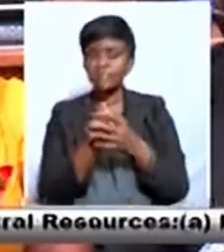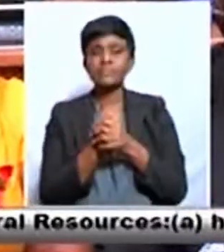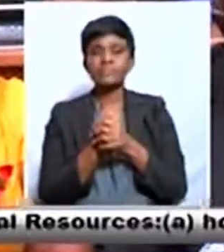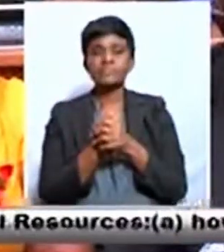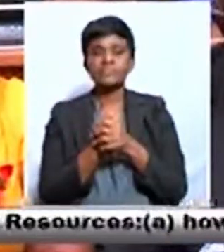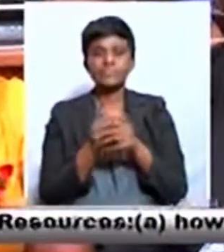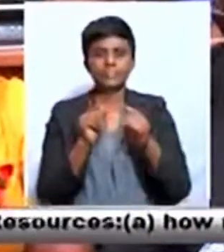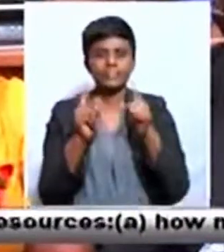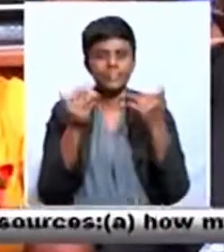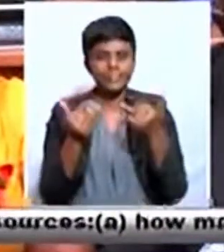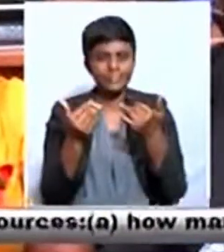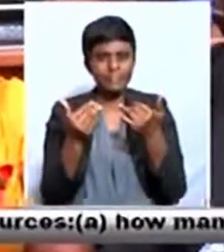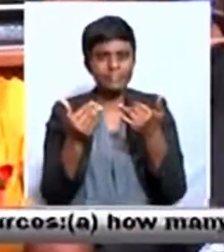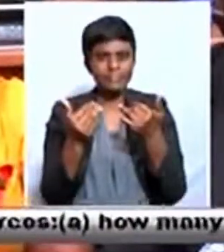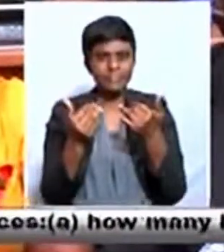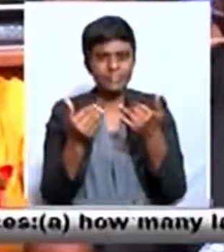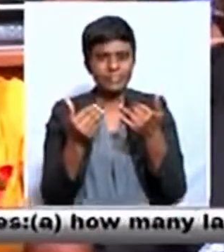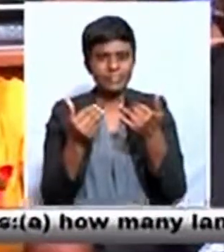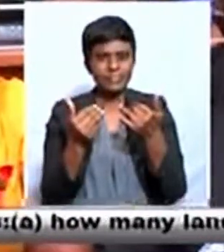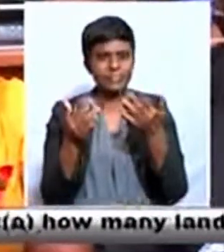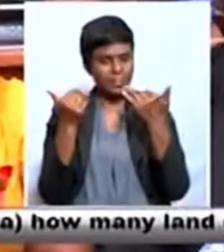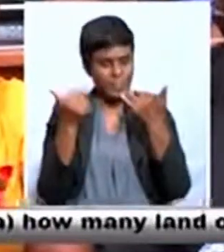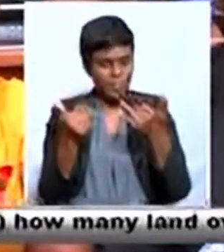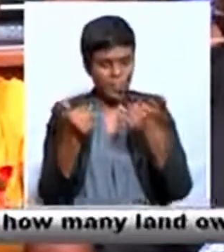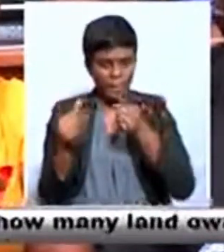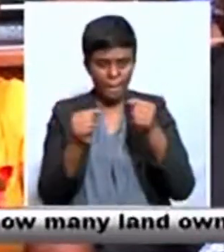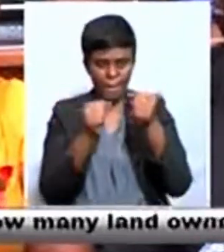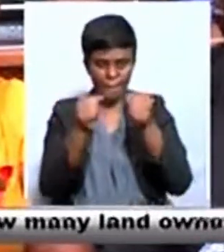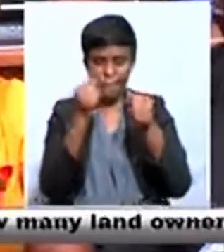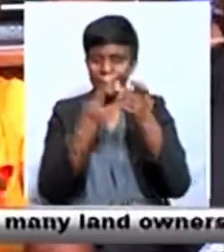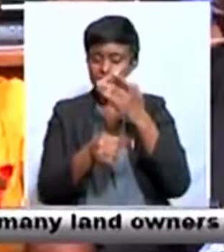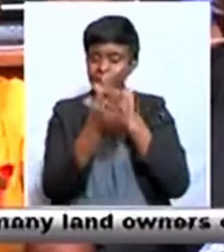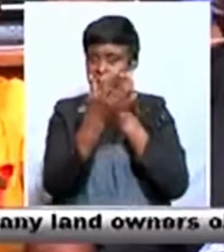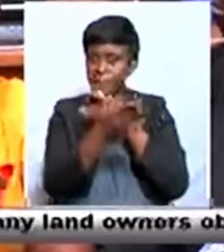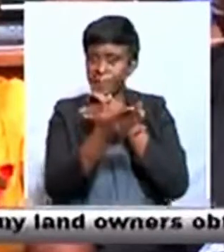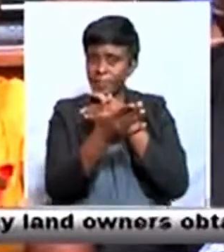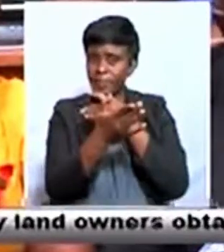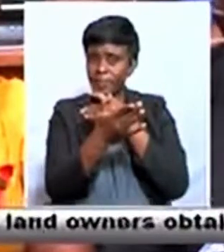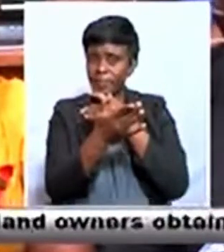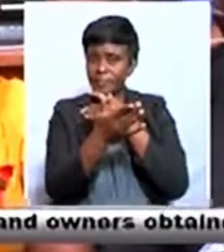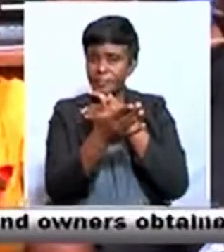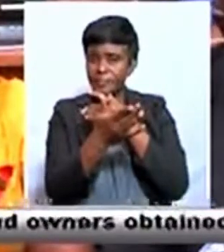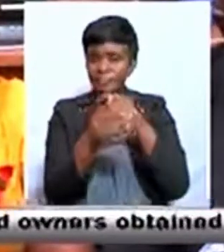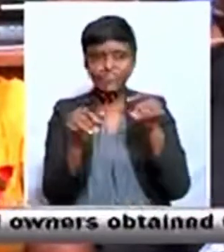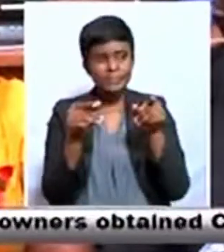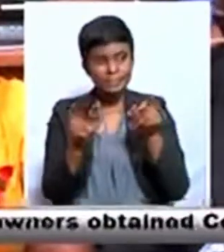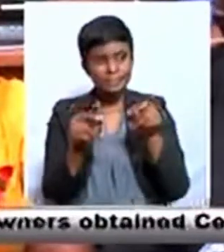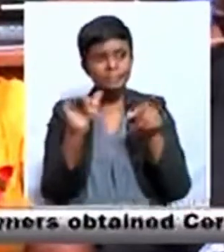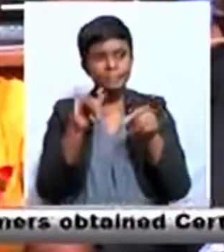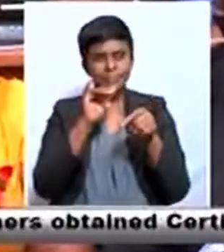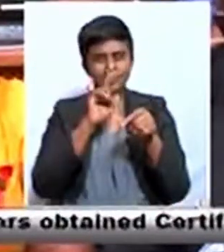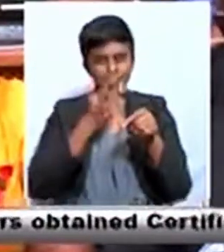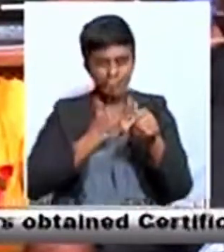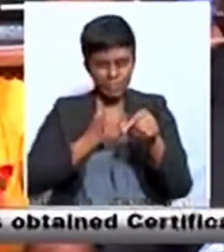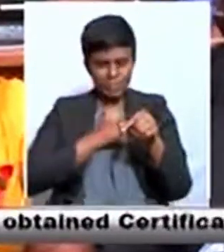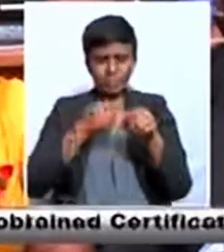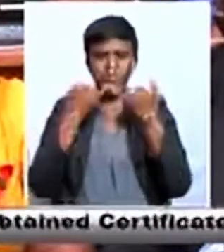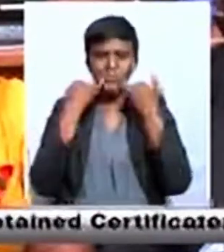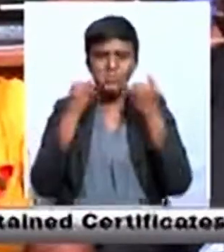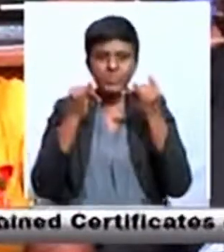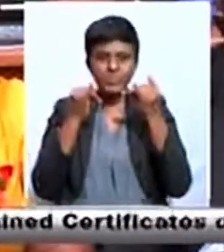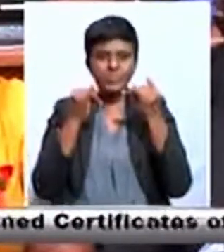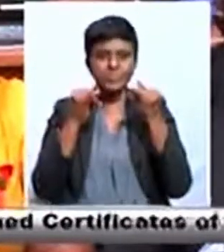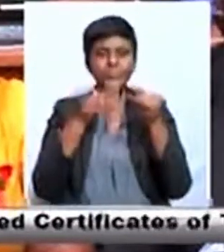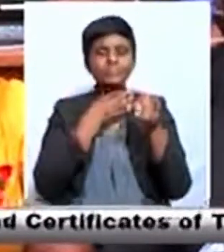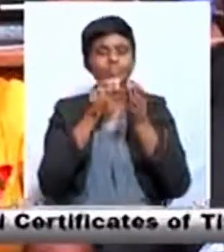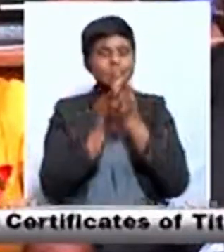But now, the system is. No, this is, I have to protect the interest of